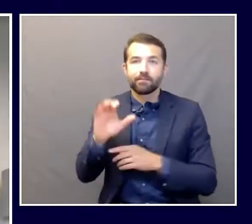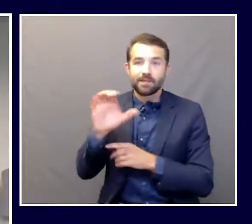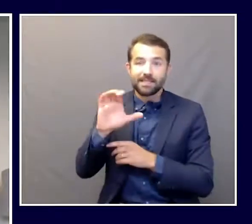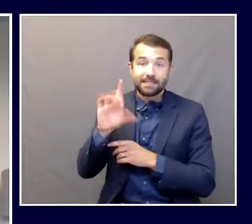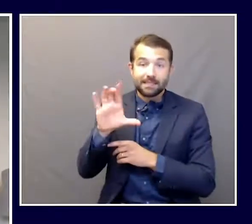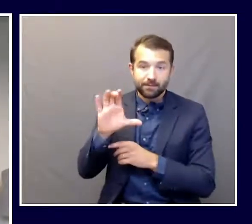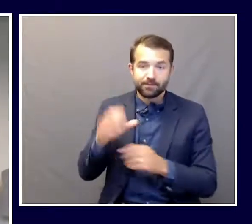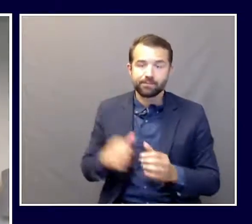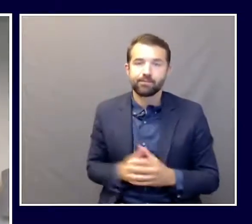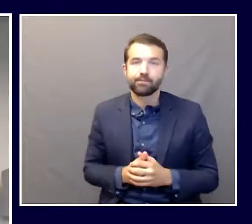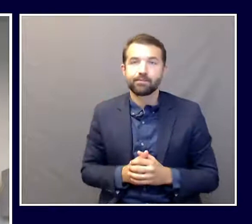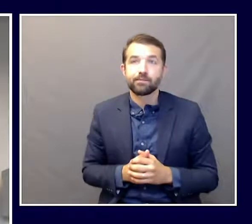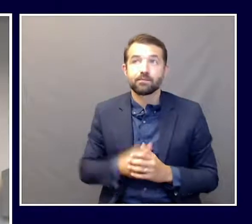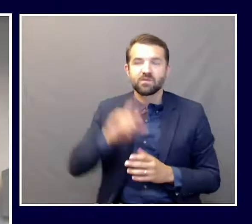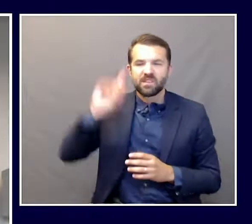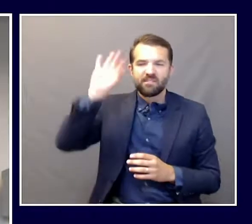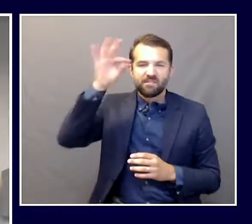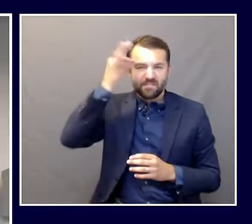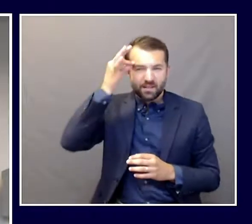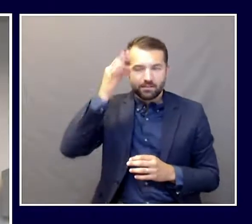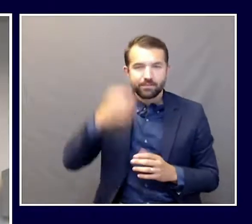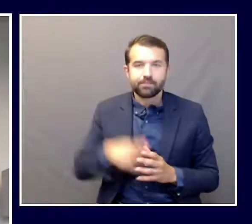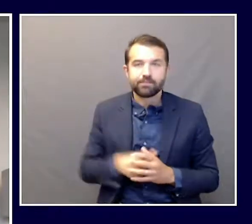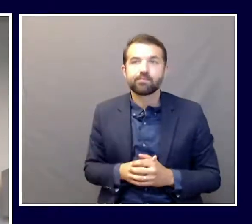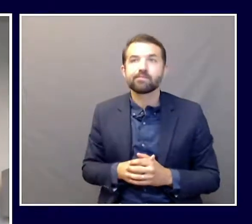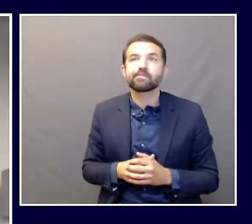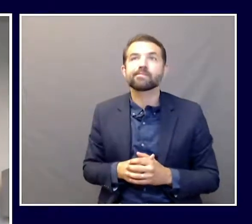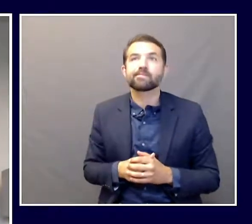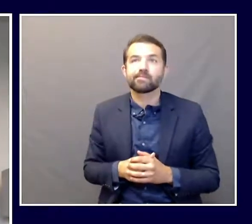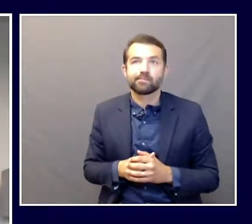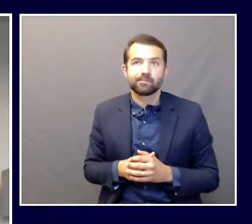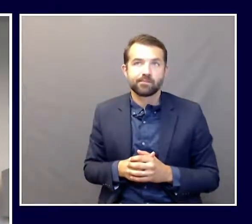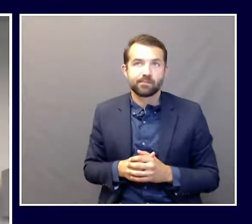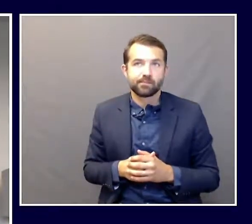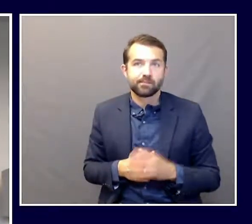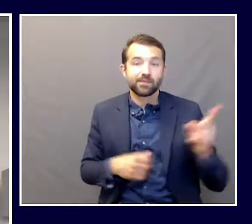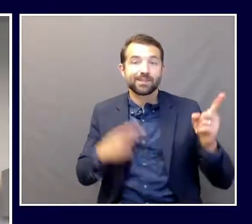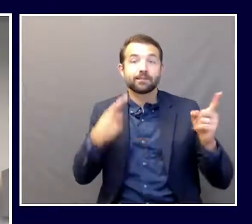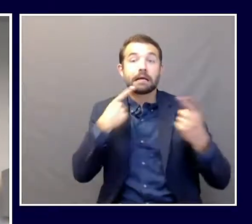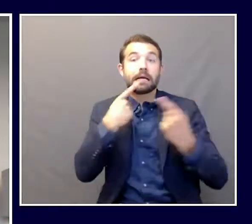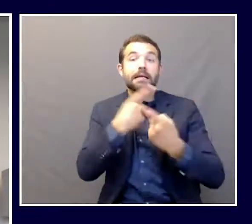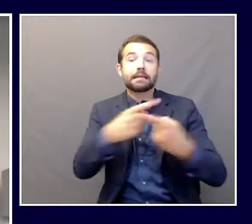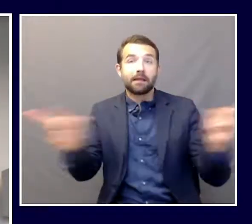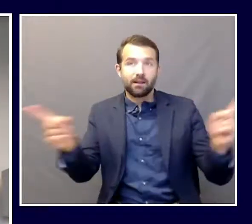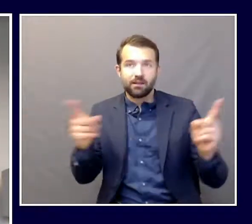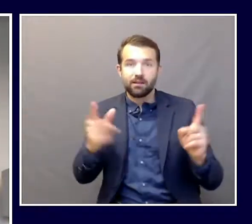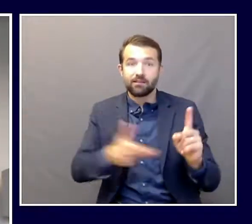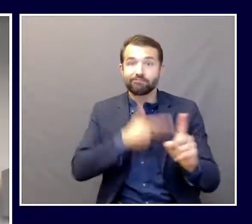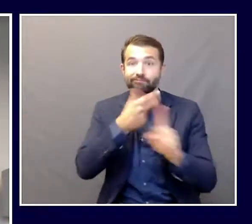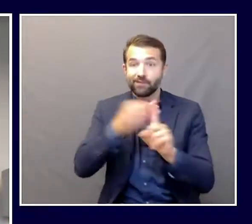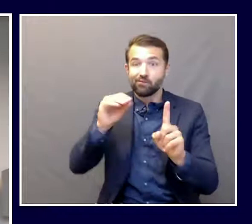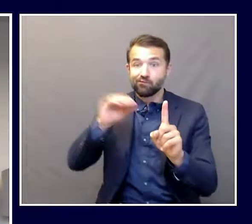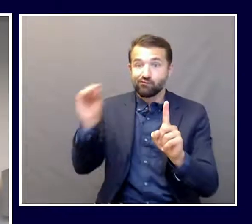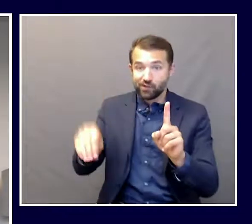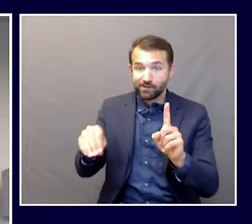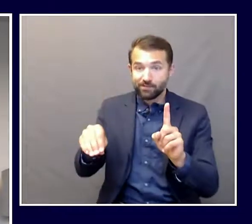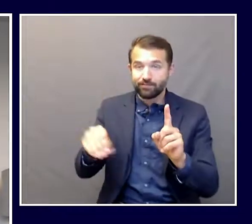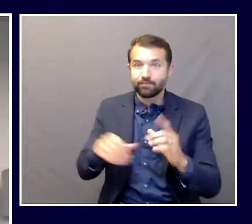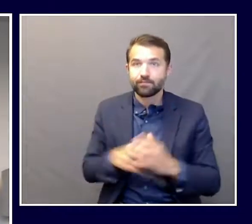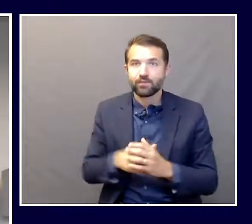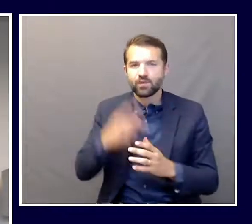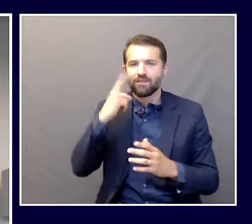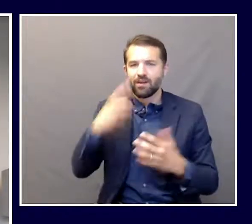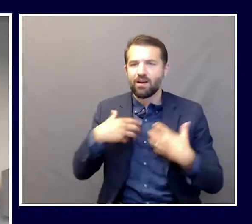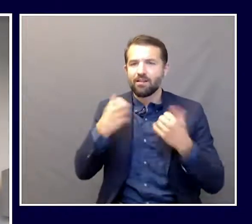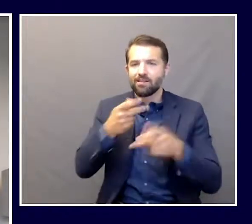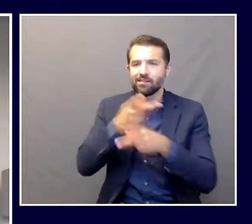with vaccination rates for healthcare workers in Maine. And I noticed that Central Maine Medical Center and St. Mary's Regional